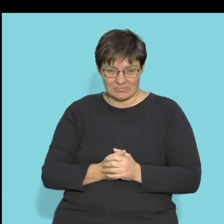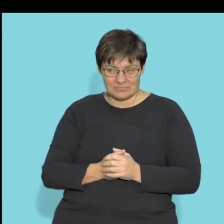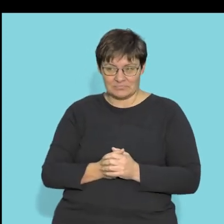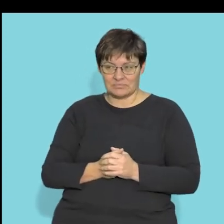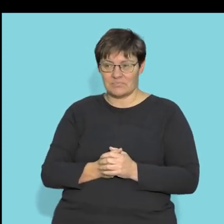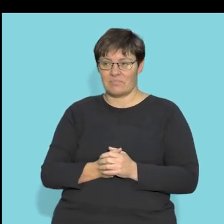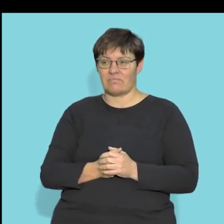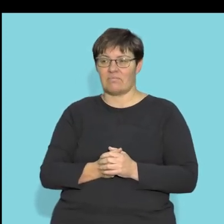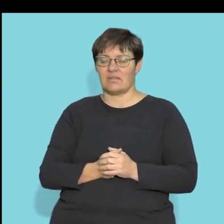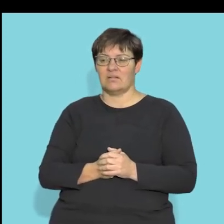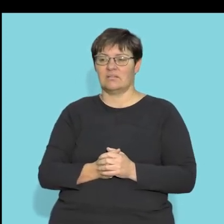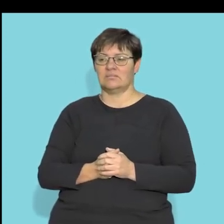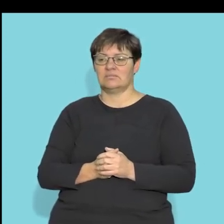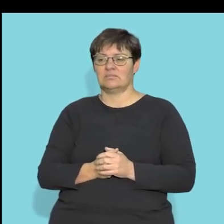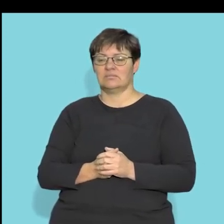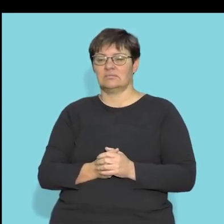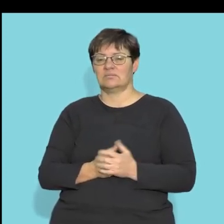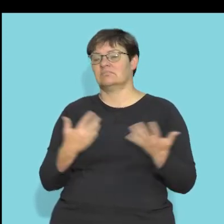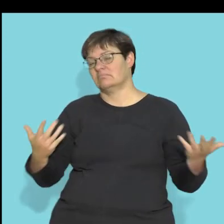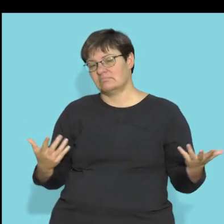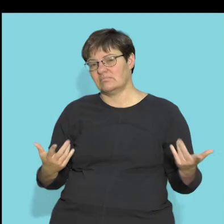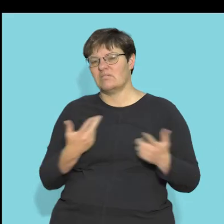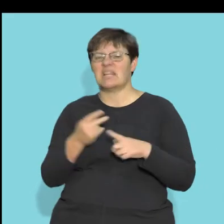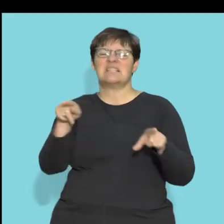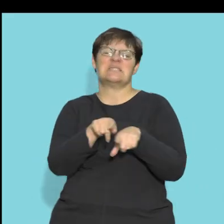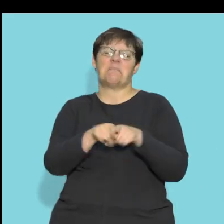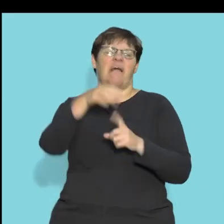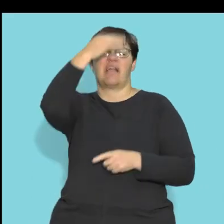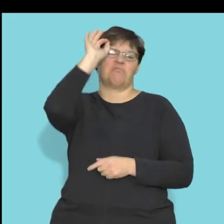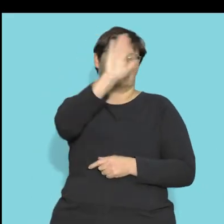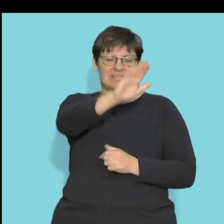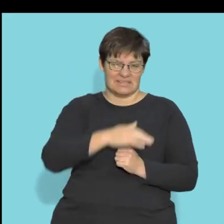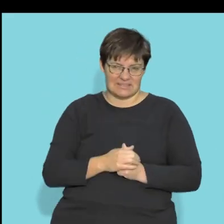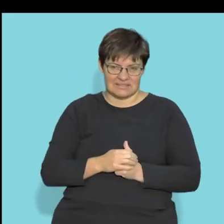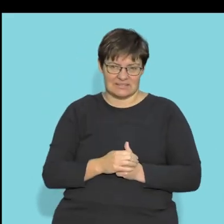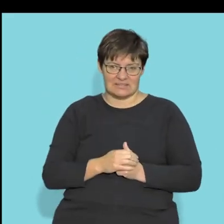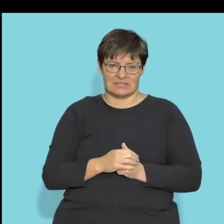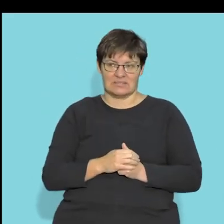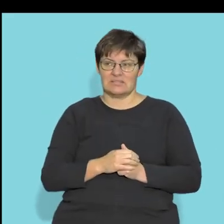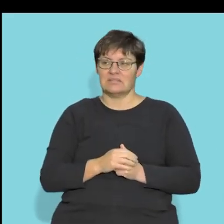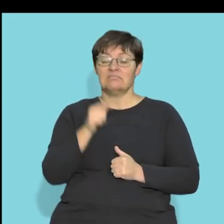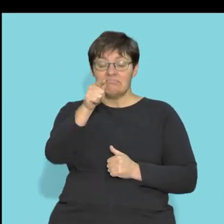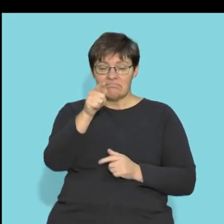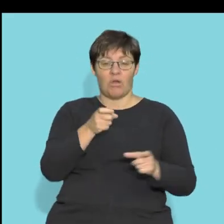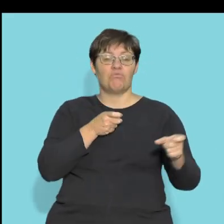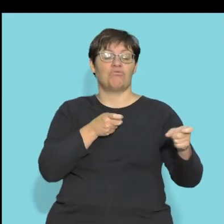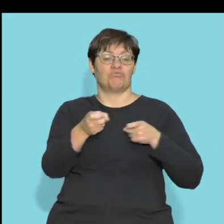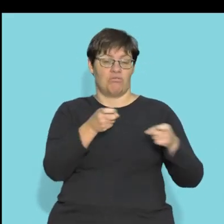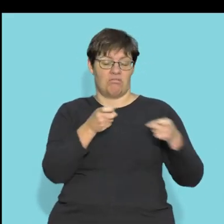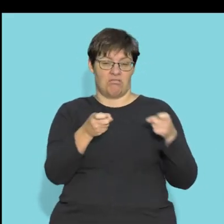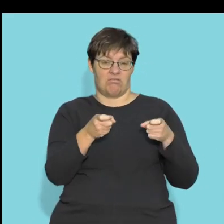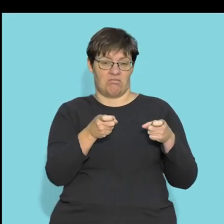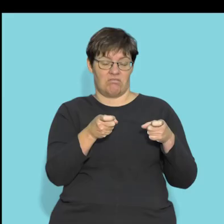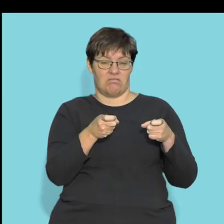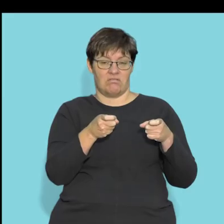is, you could say it's the government. Guys, this controls the